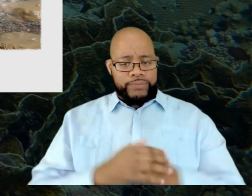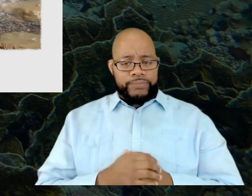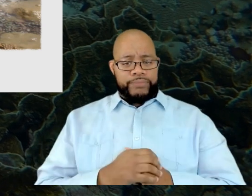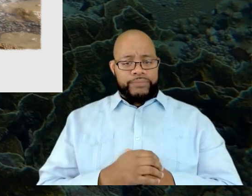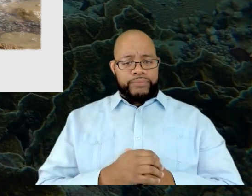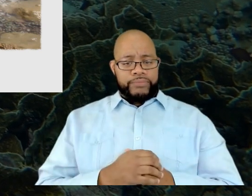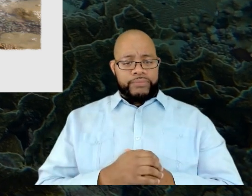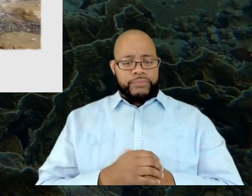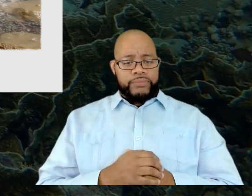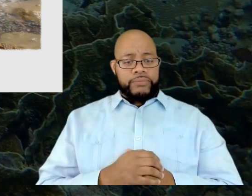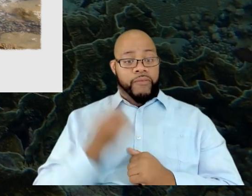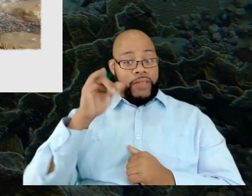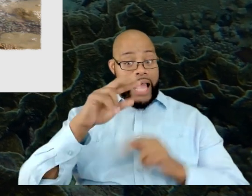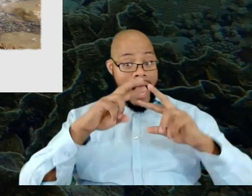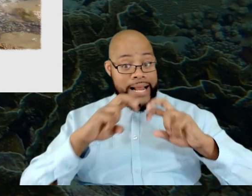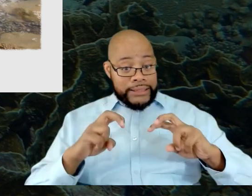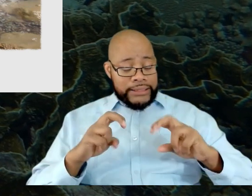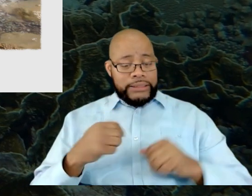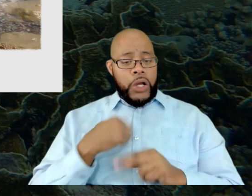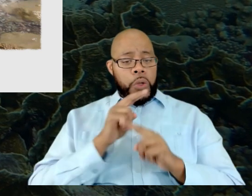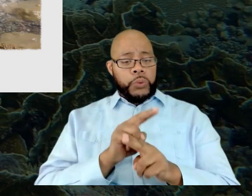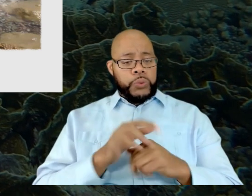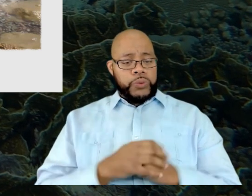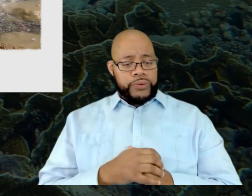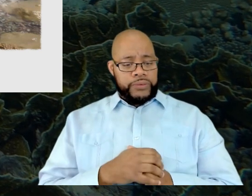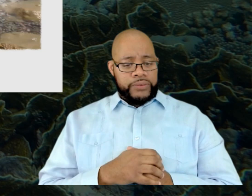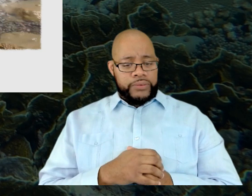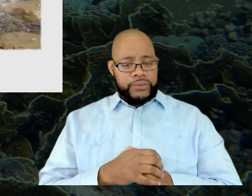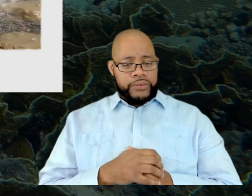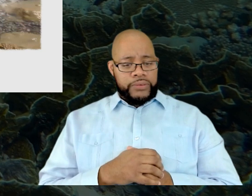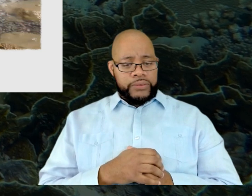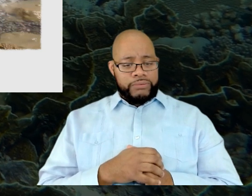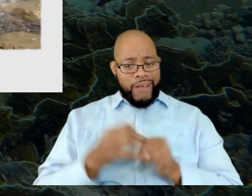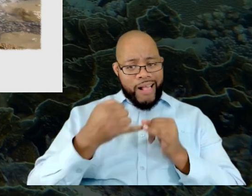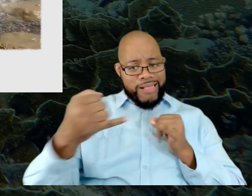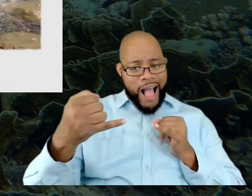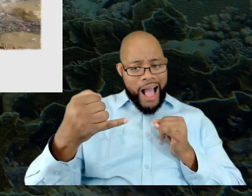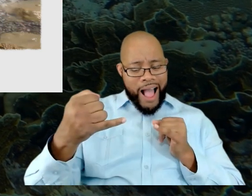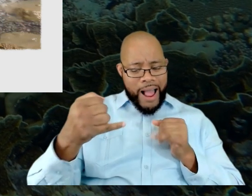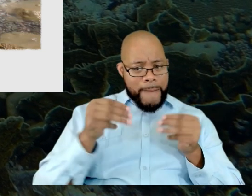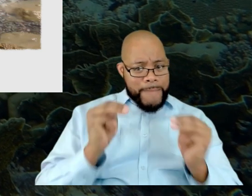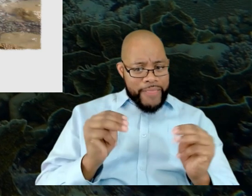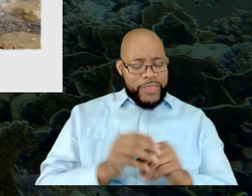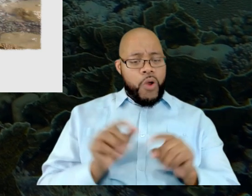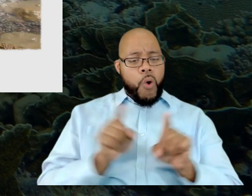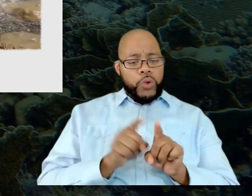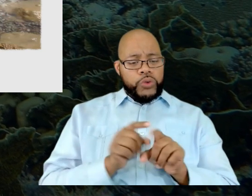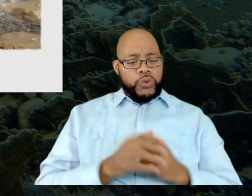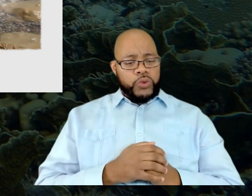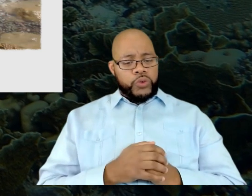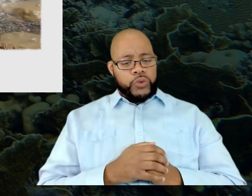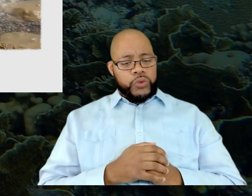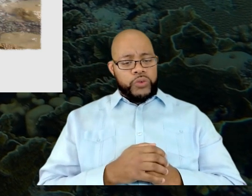for this analysis, I used the Lang transect as well as a